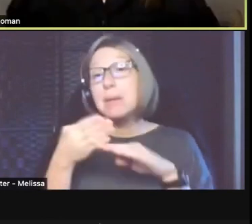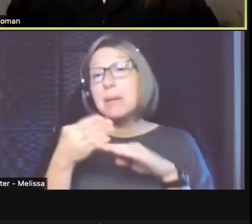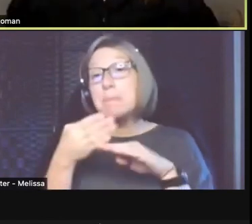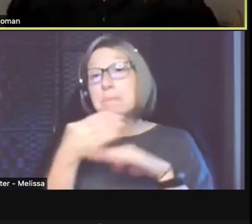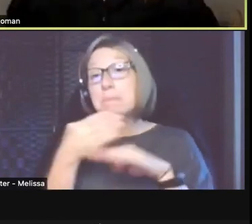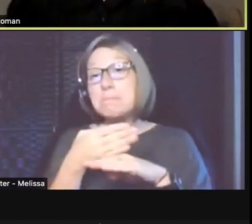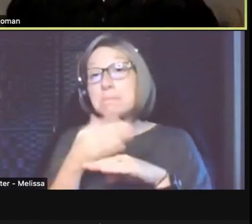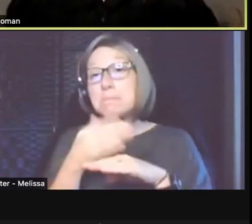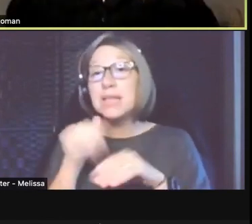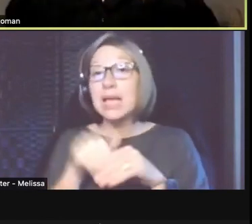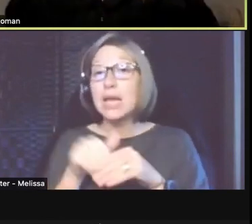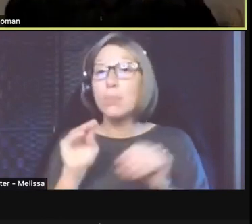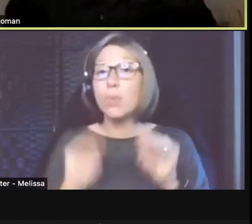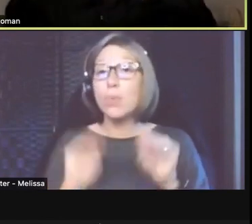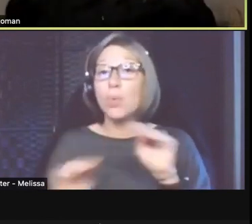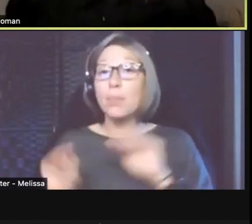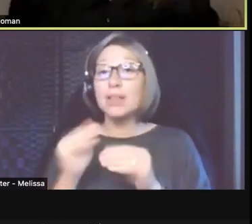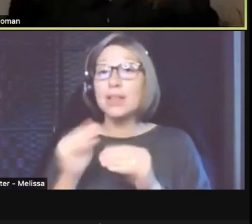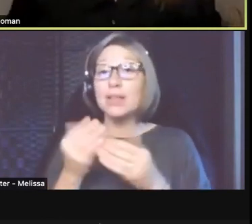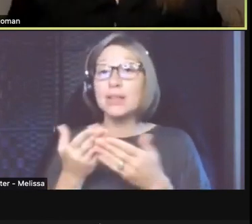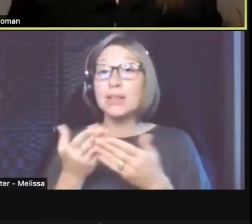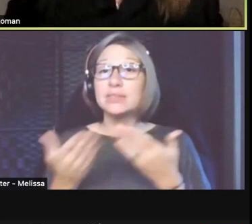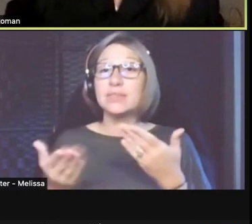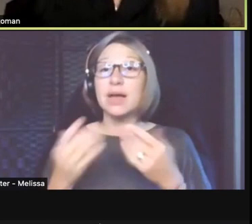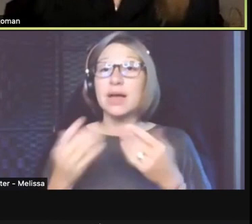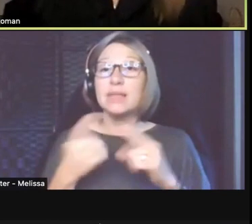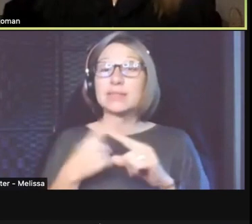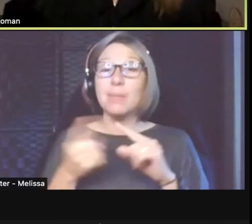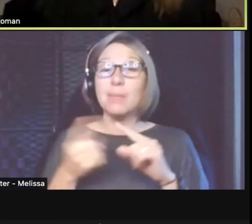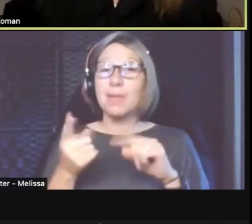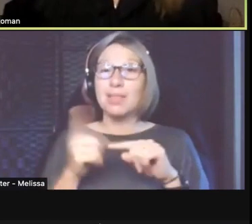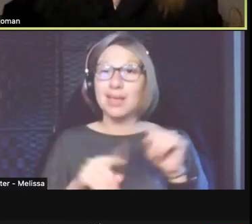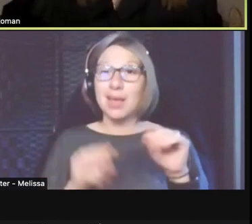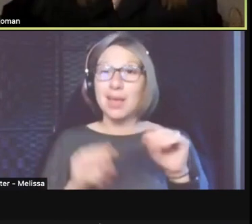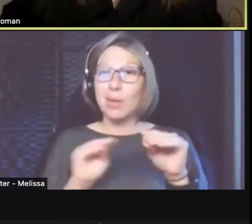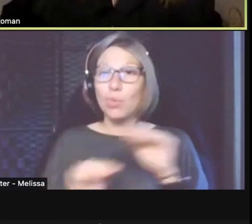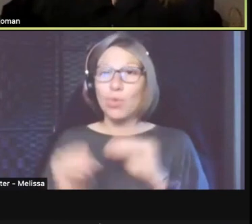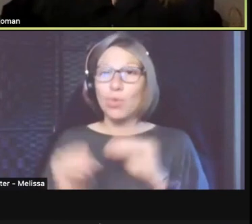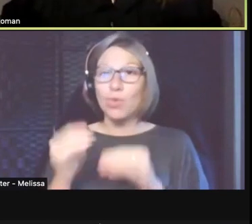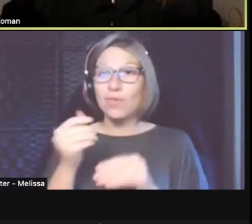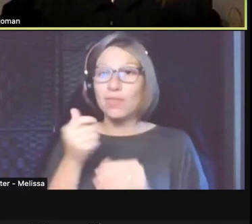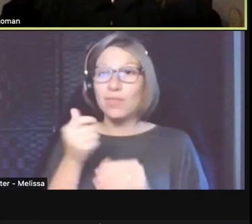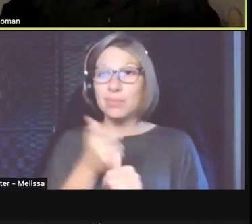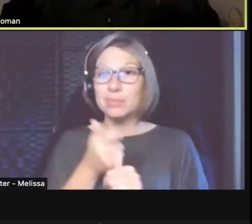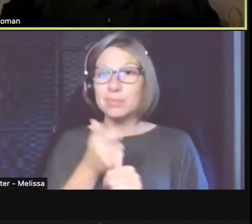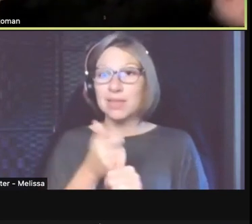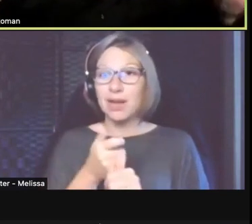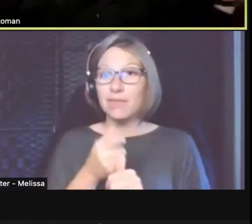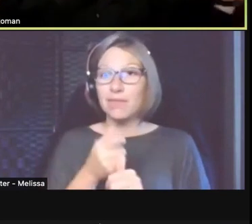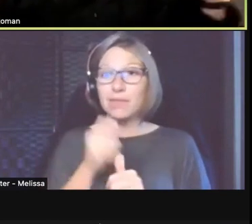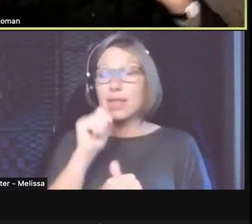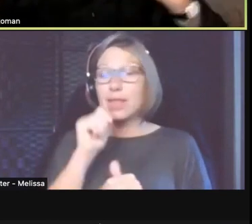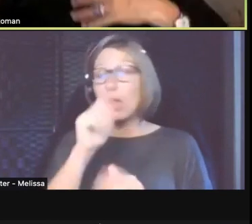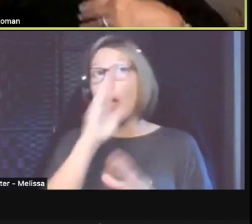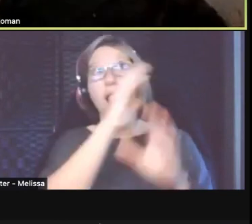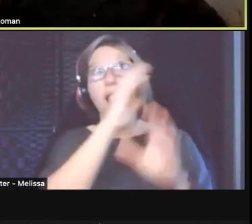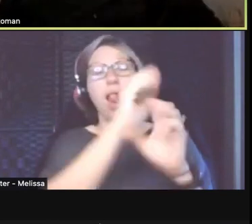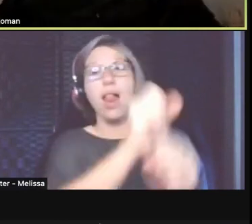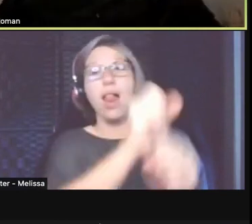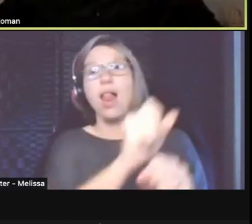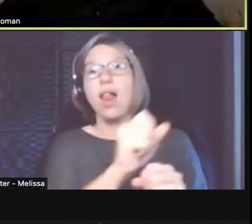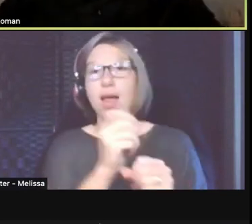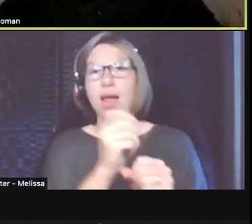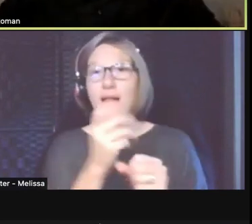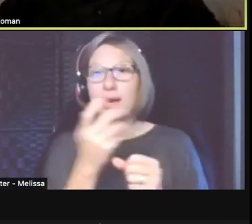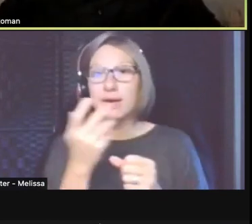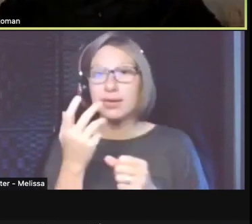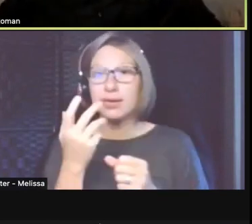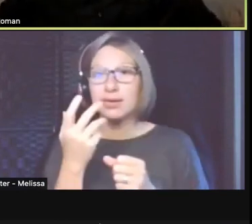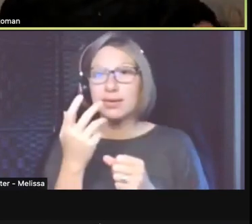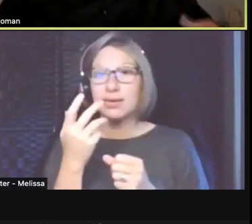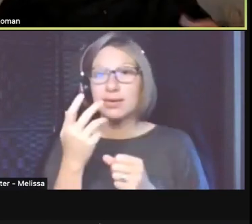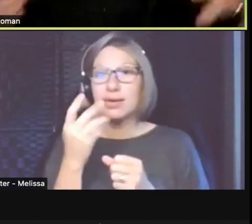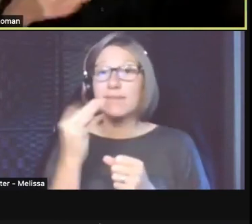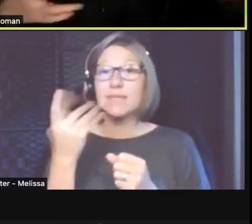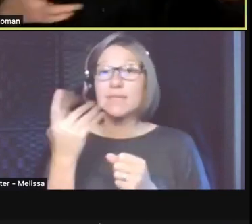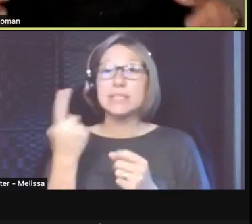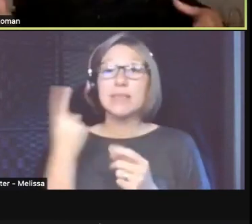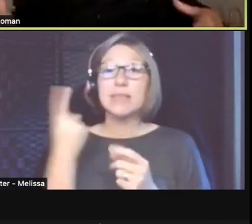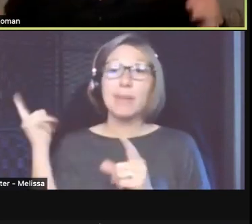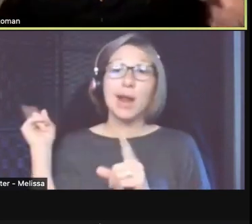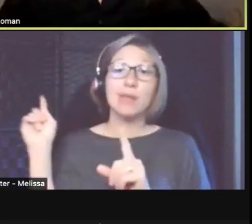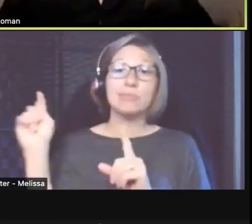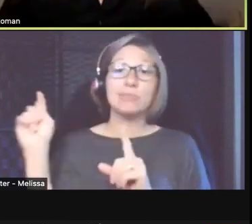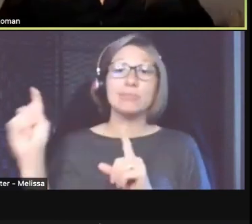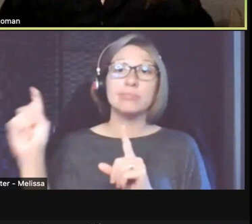move themselves. They don't capture anybody's eye contact. Somebody walks past them and they may